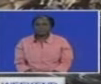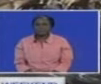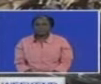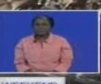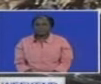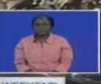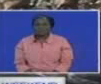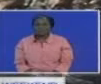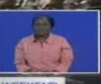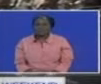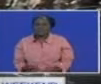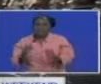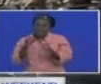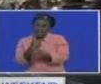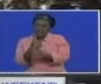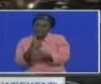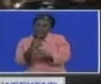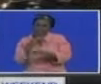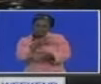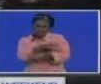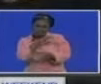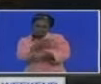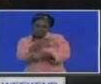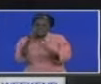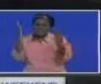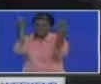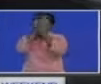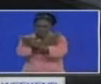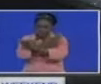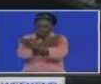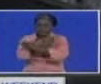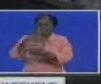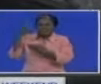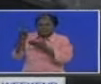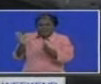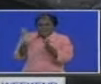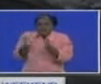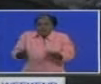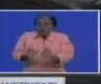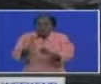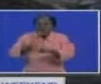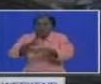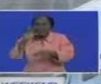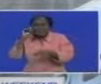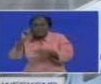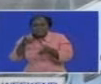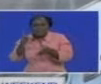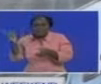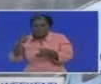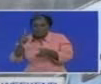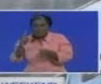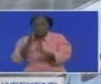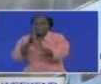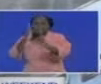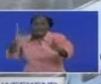At about 11 p.m. Saturday night, at this port in Gokomi along Nairobi-Mombasa highway, a bus